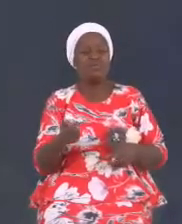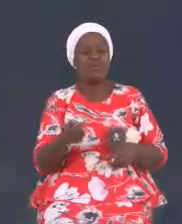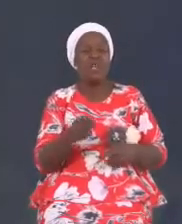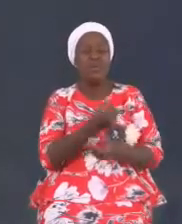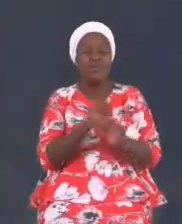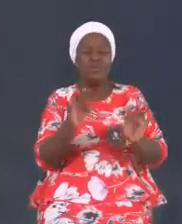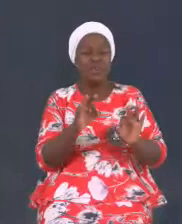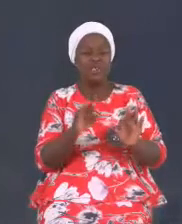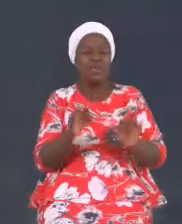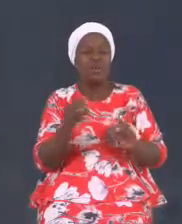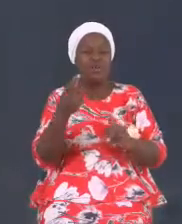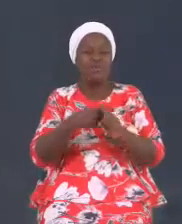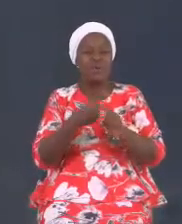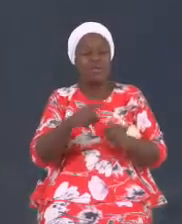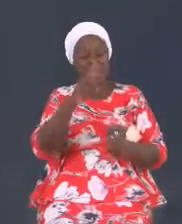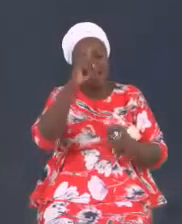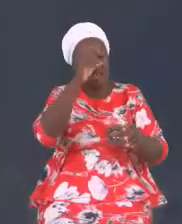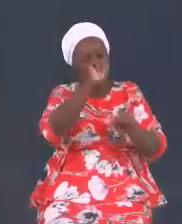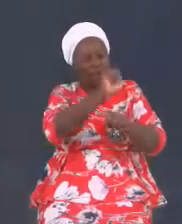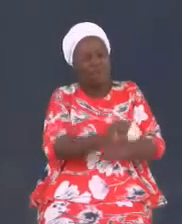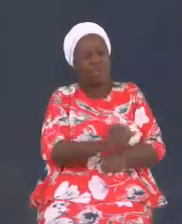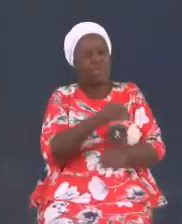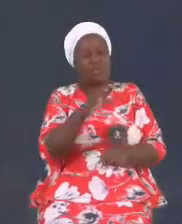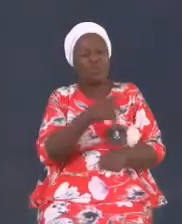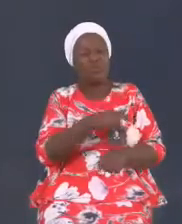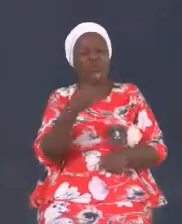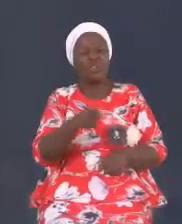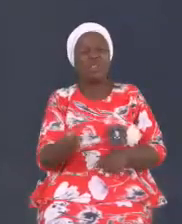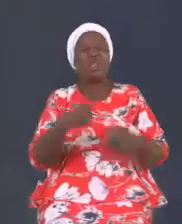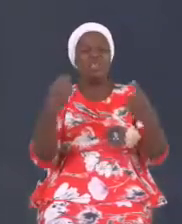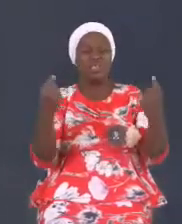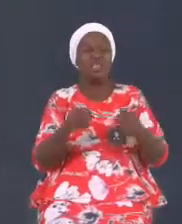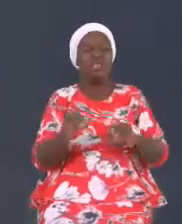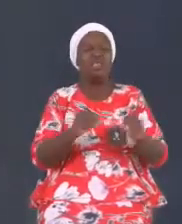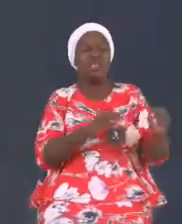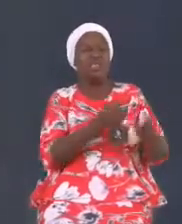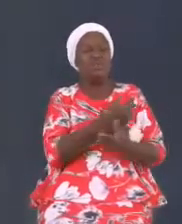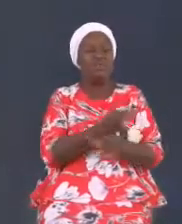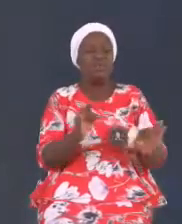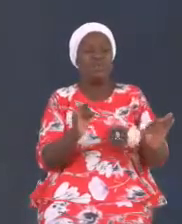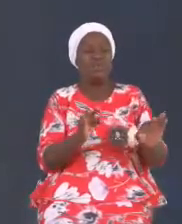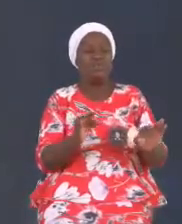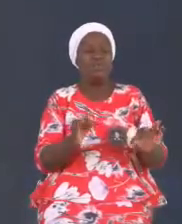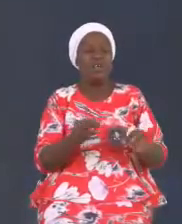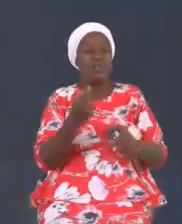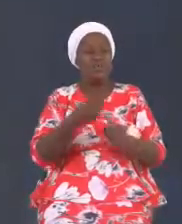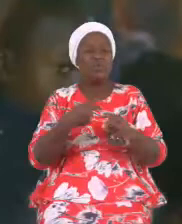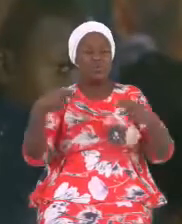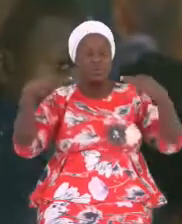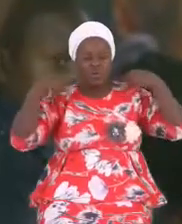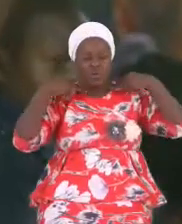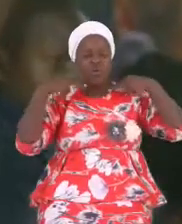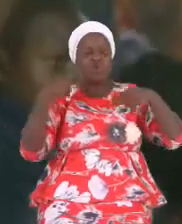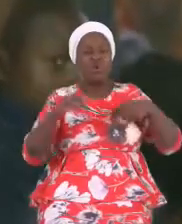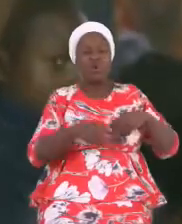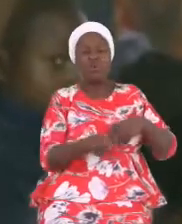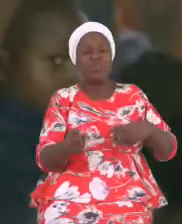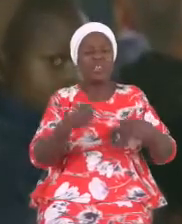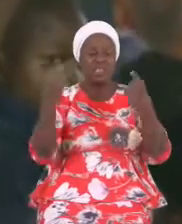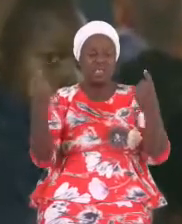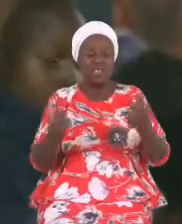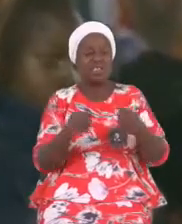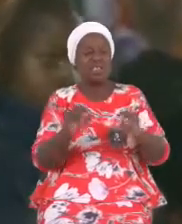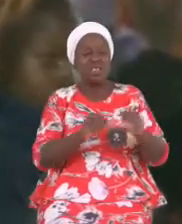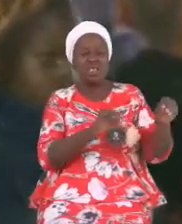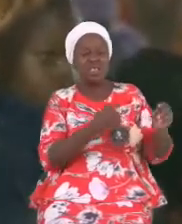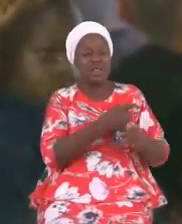sin. Set them free from the yoke of their sin. Set them free from the pleasure